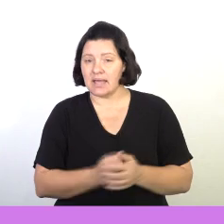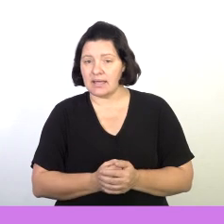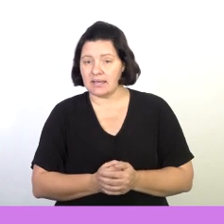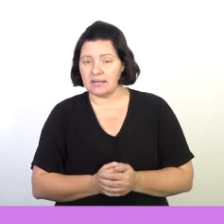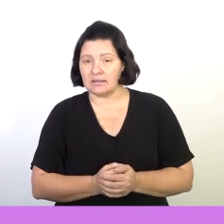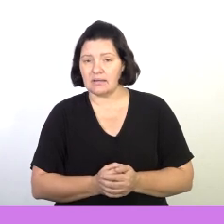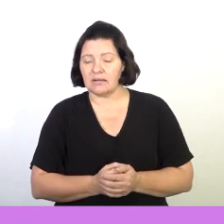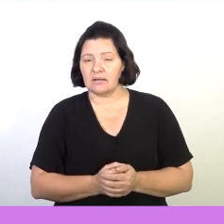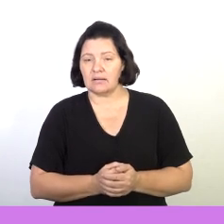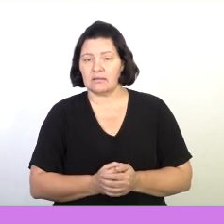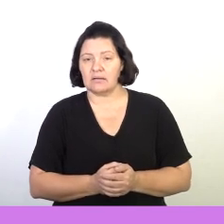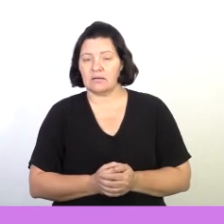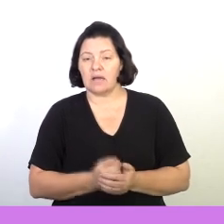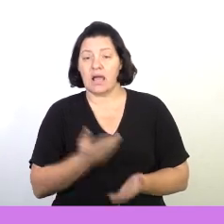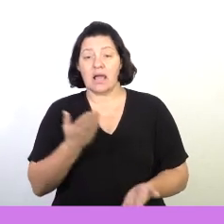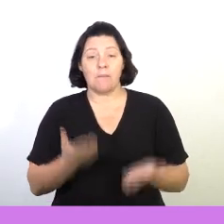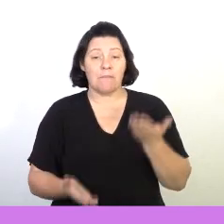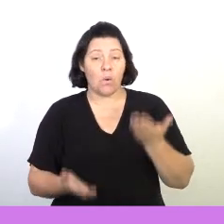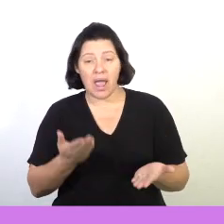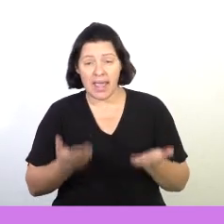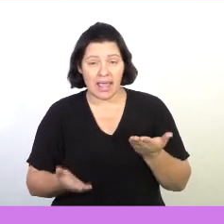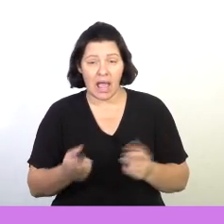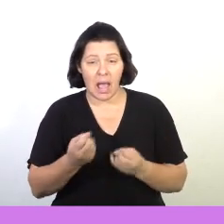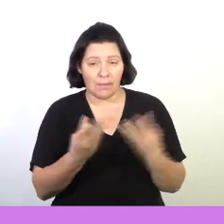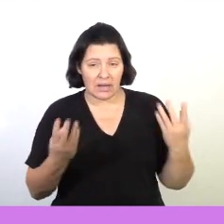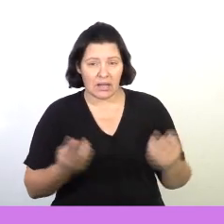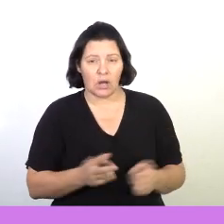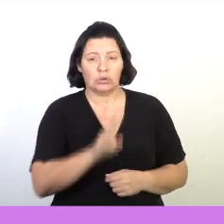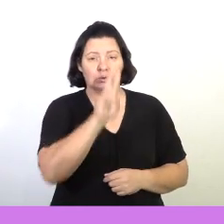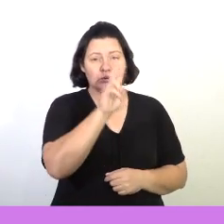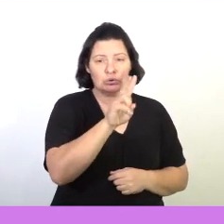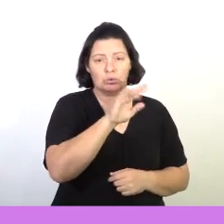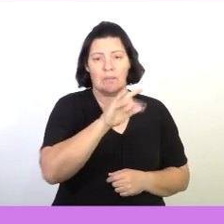2,500. This will give us a total mass of